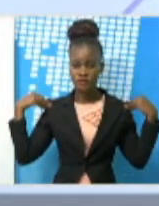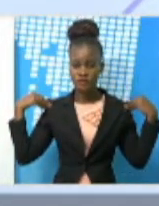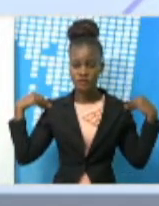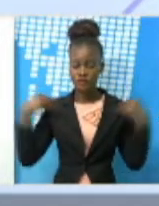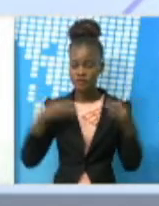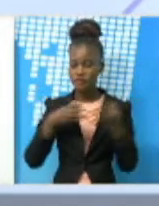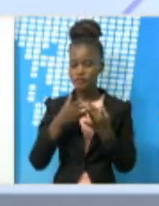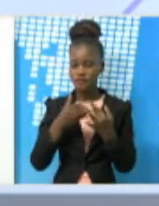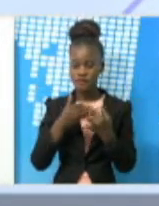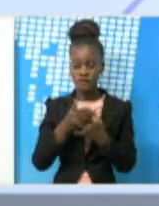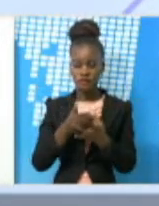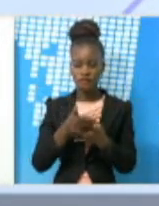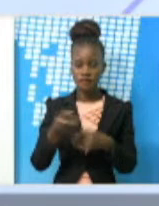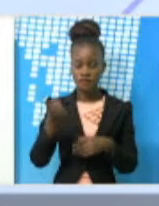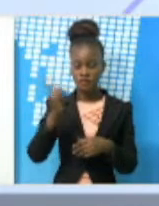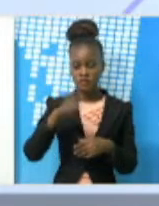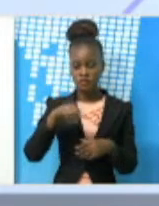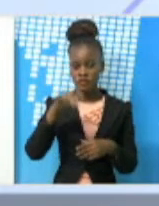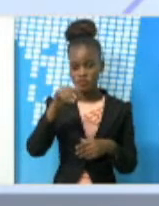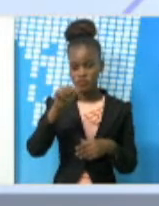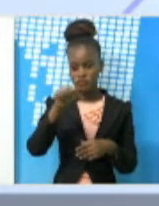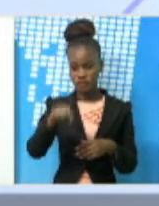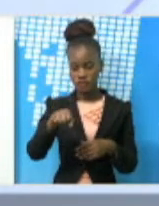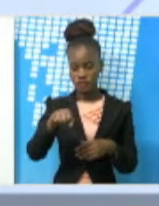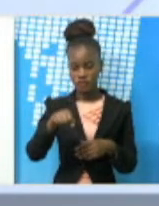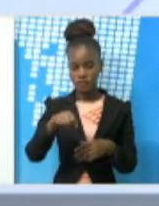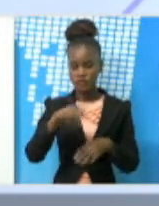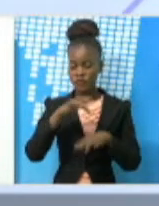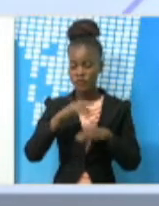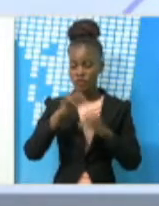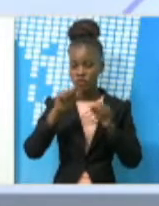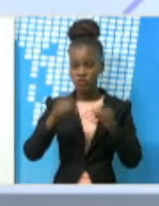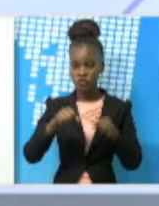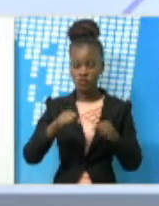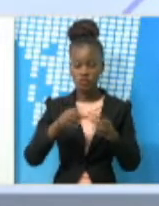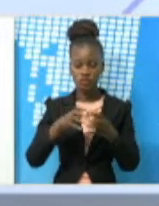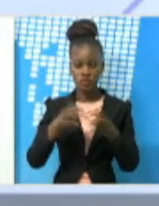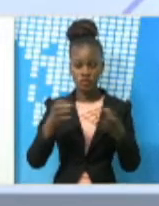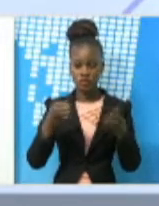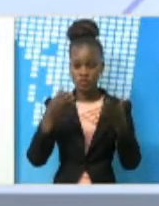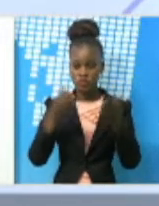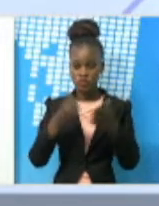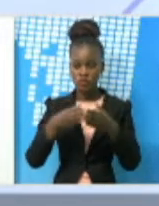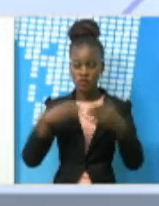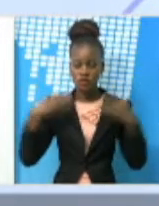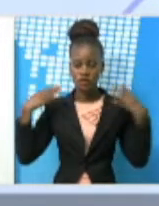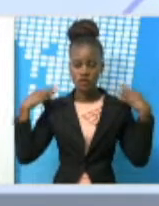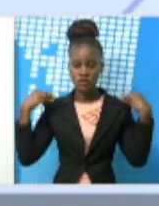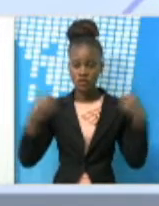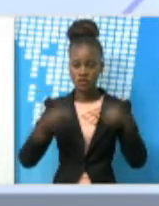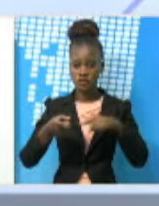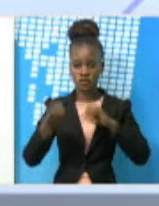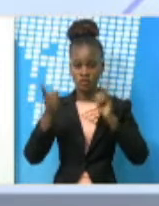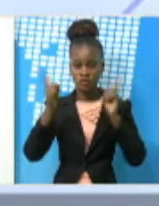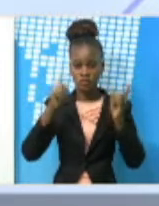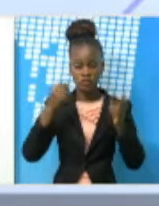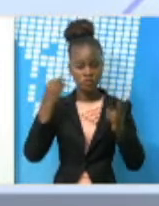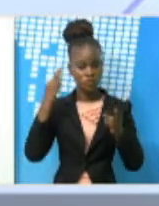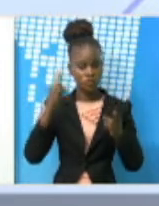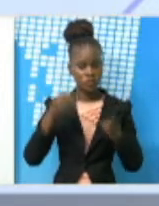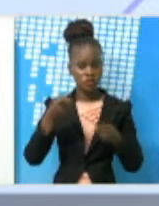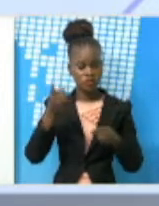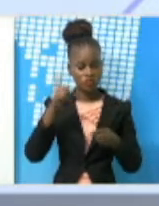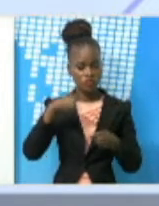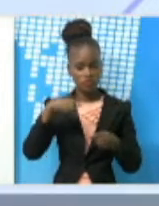through modular assessment that enables flexibility in training and acquisition of employable